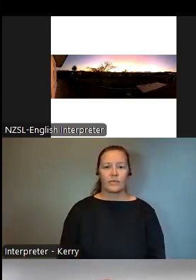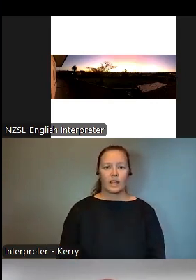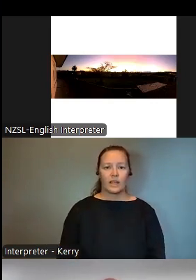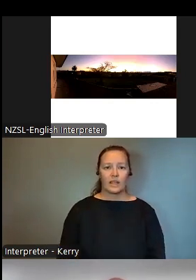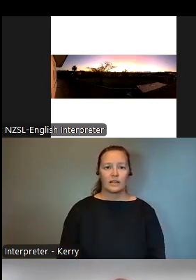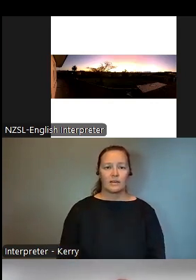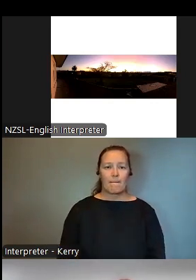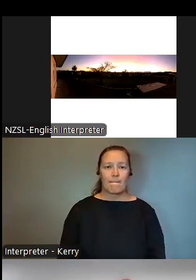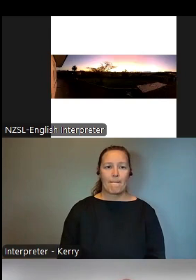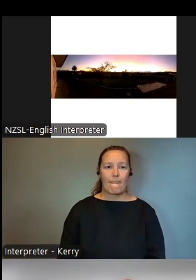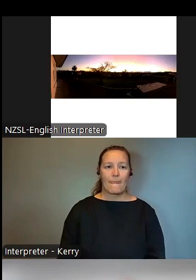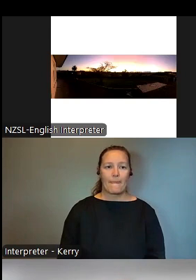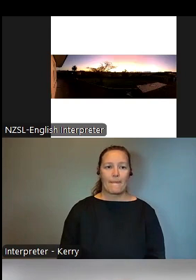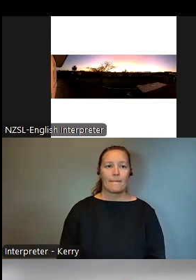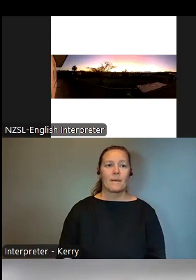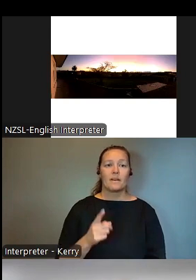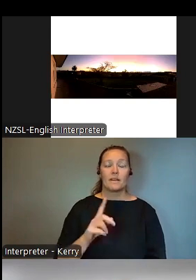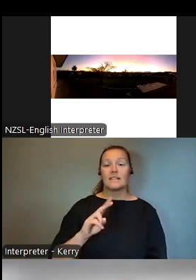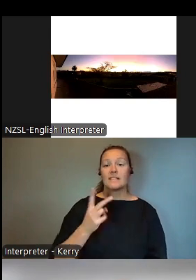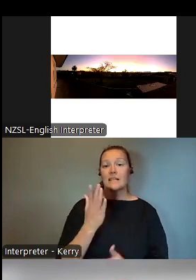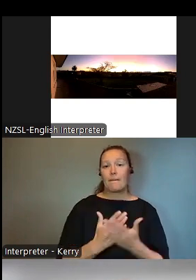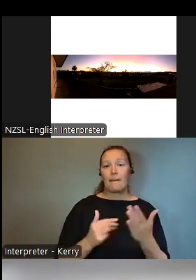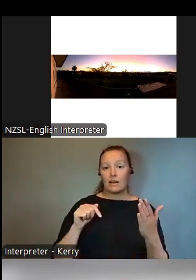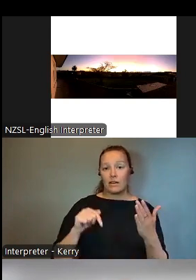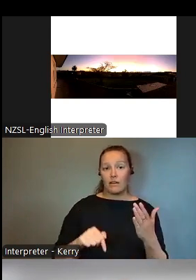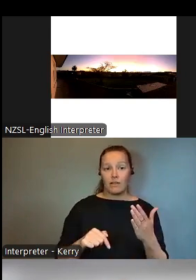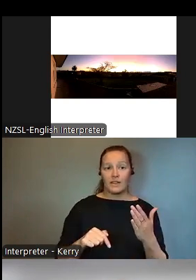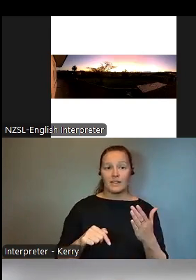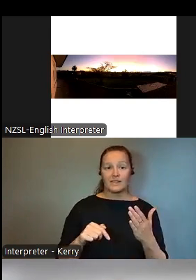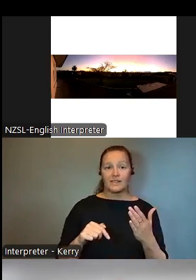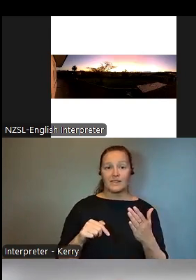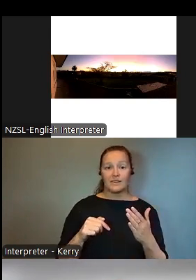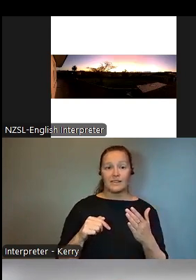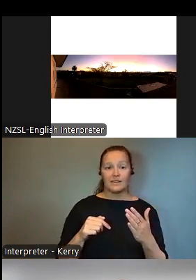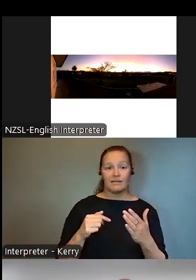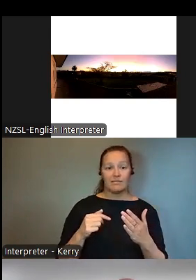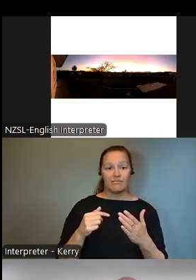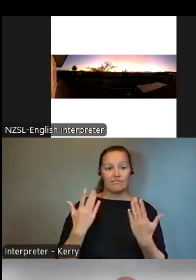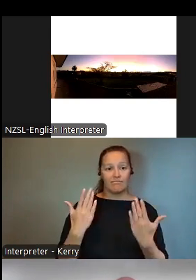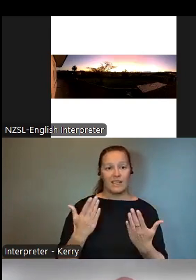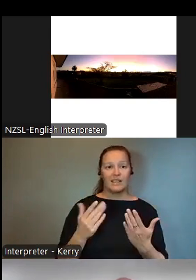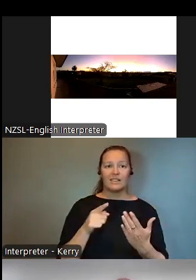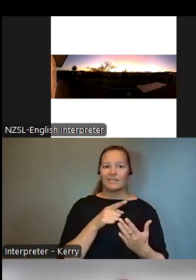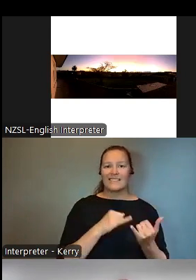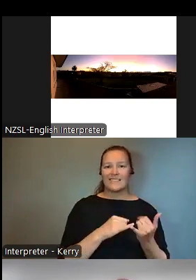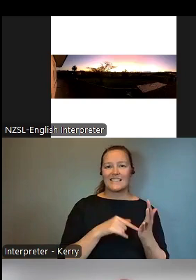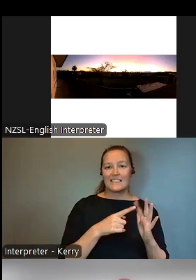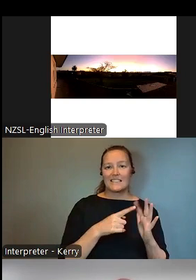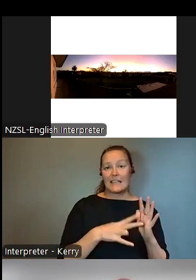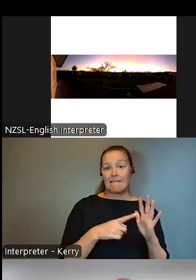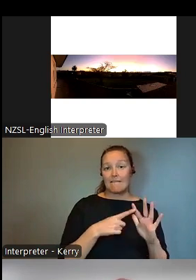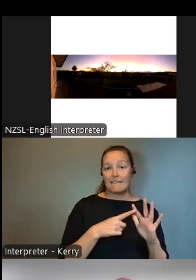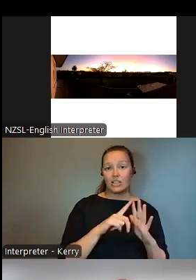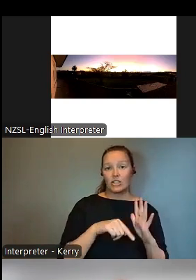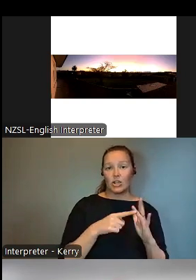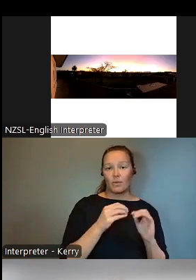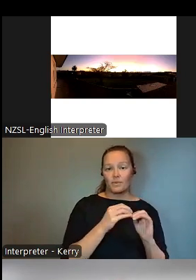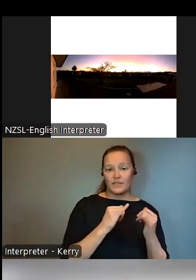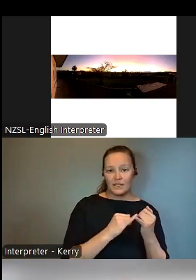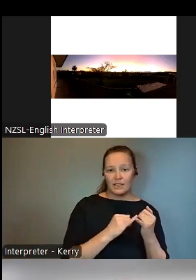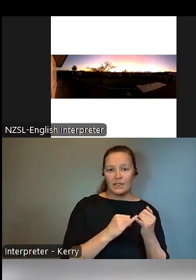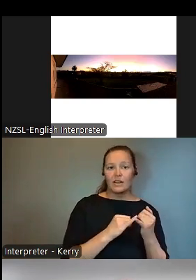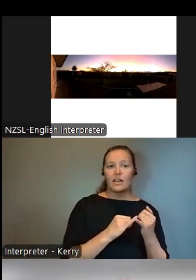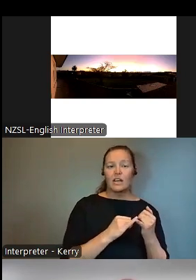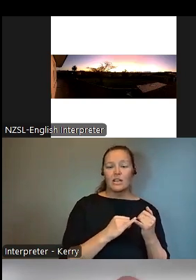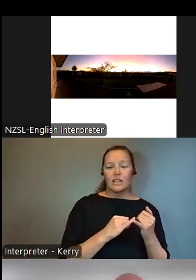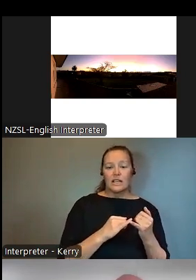The second part of the story, and I bring Steve Jobs in here, is it's all very well to be doom and gloom about the burning platform, but what we